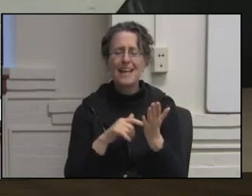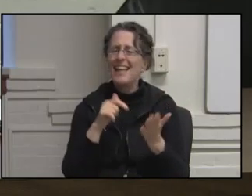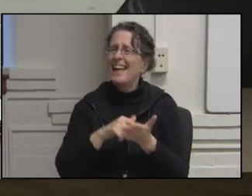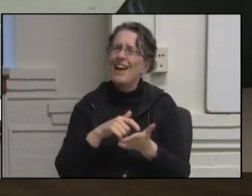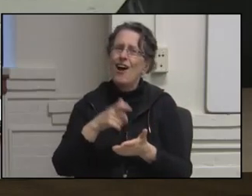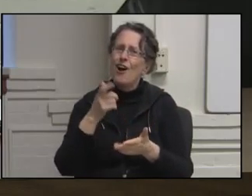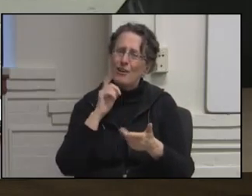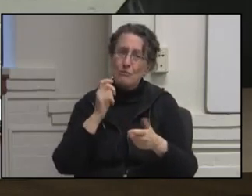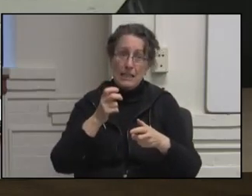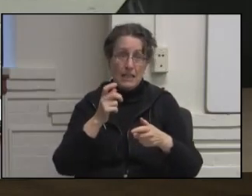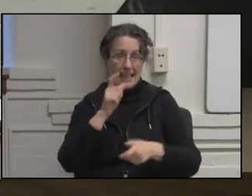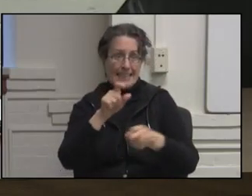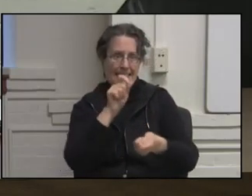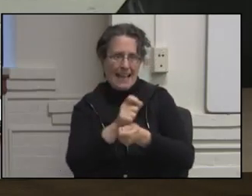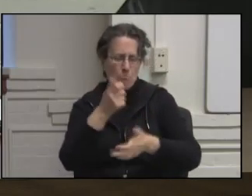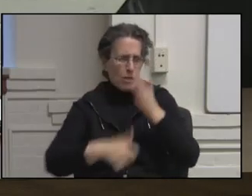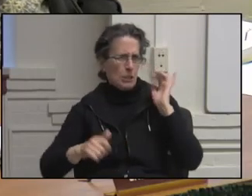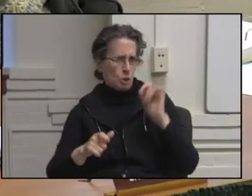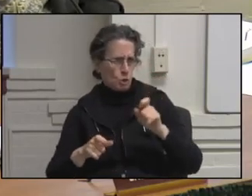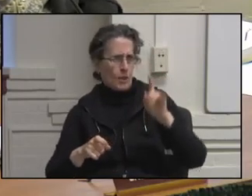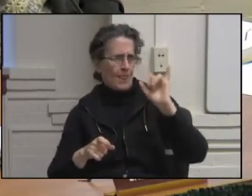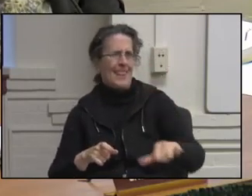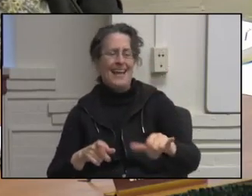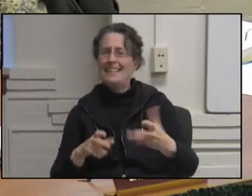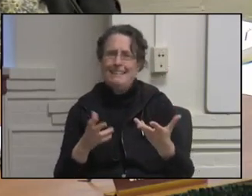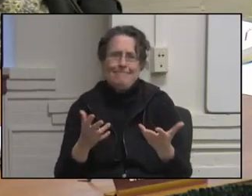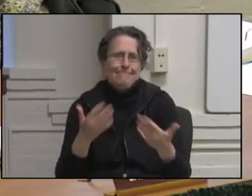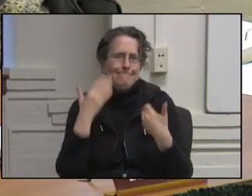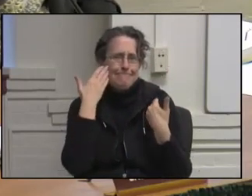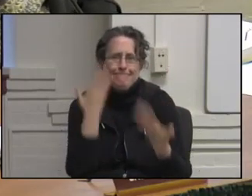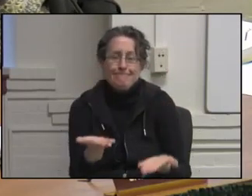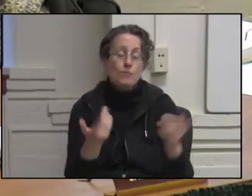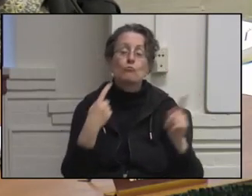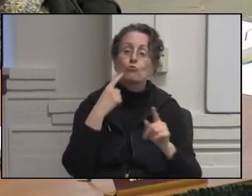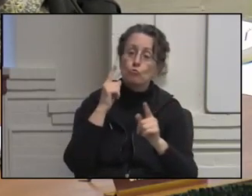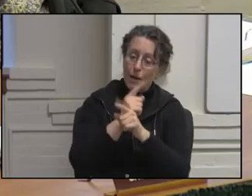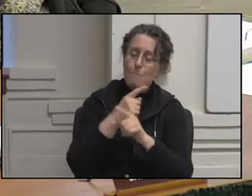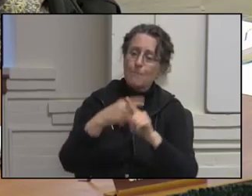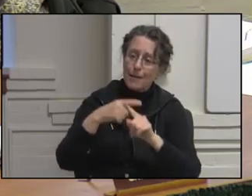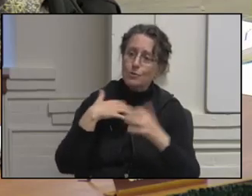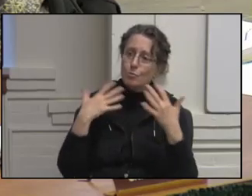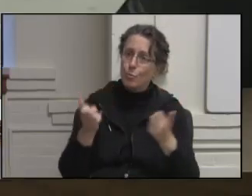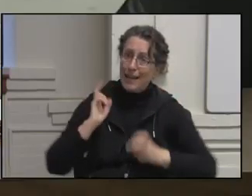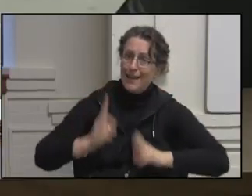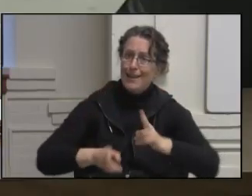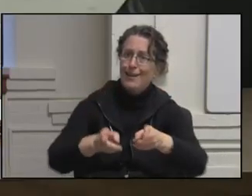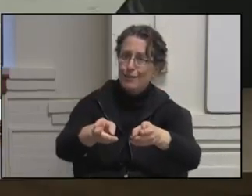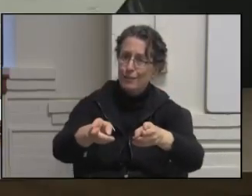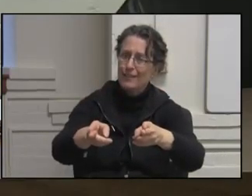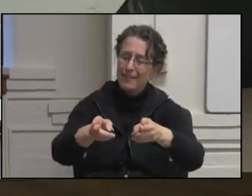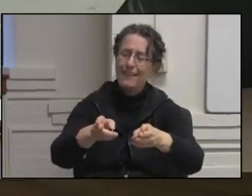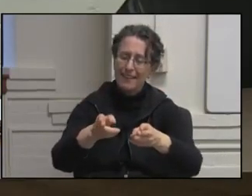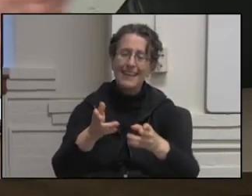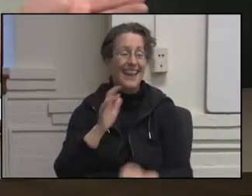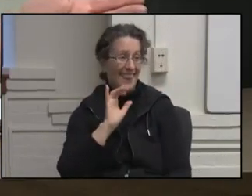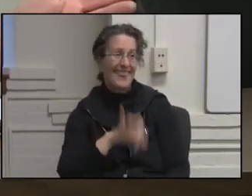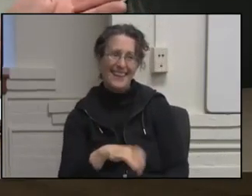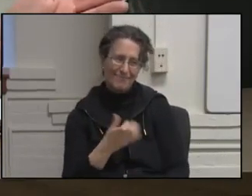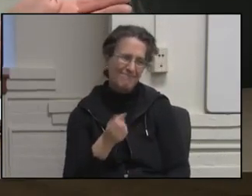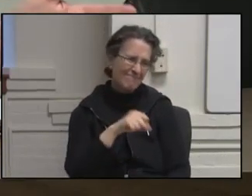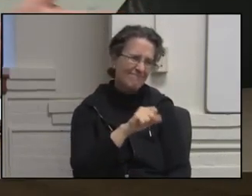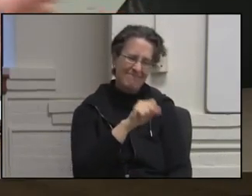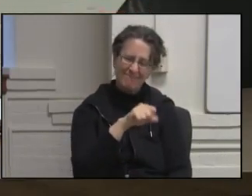one. Especially given our time crunch that we're really trying to get it. The time was enough time to, that's why we asked the